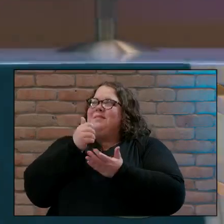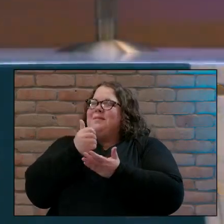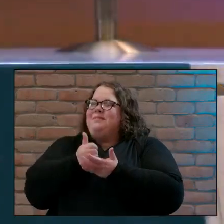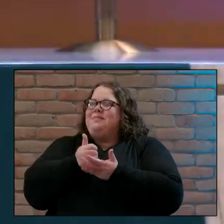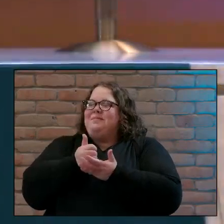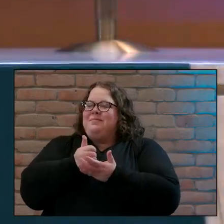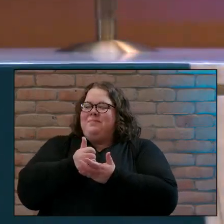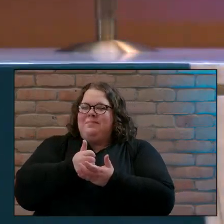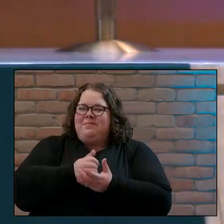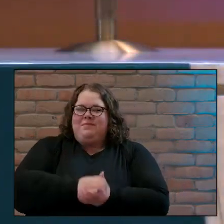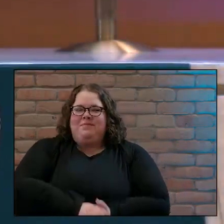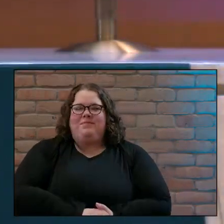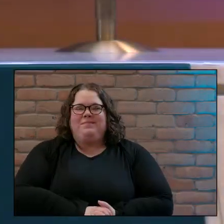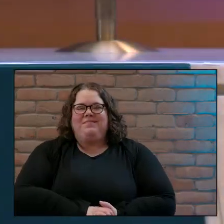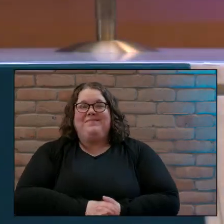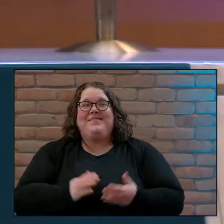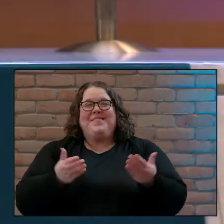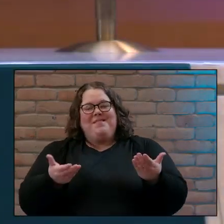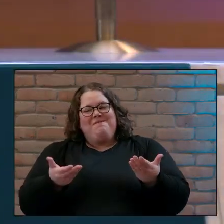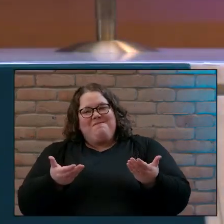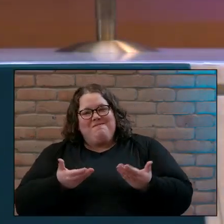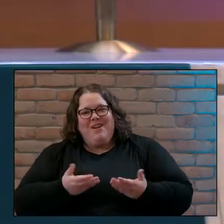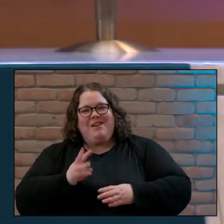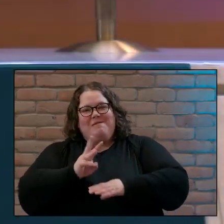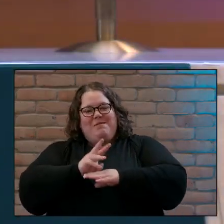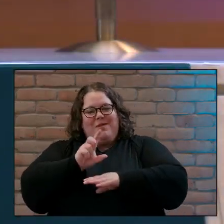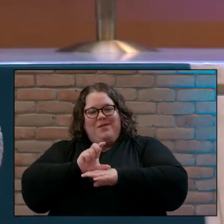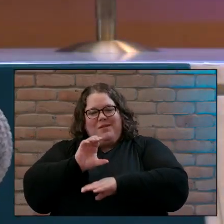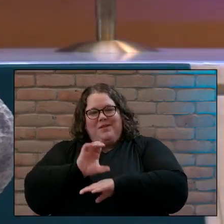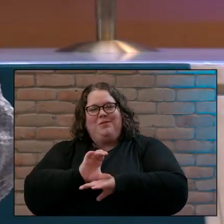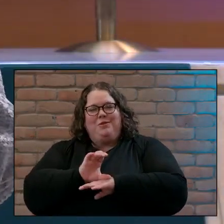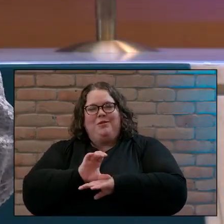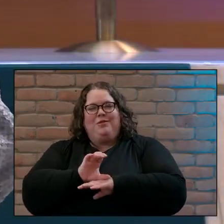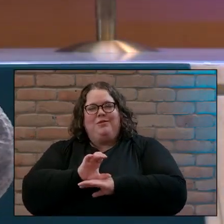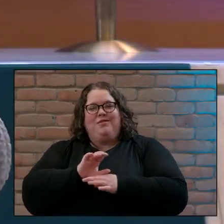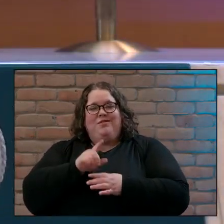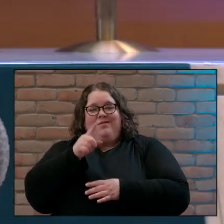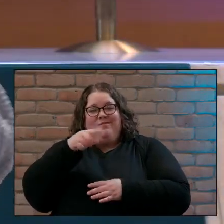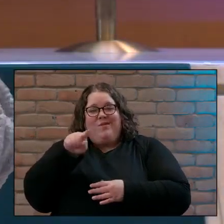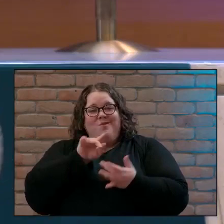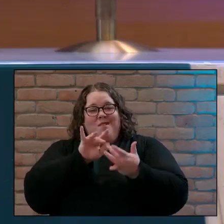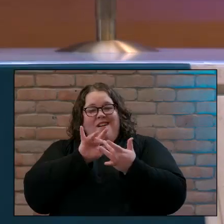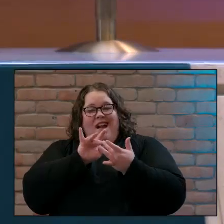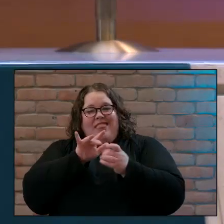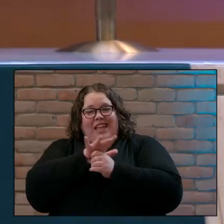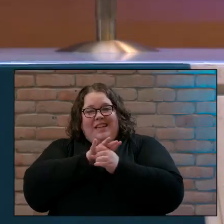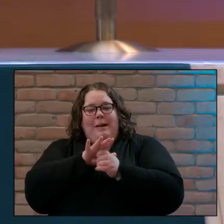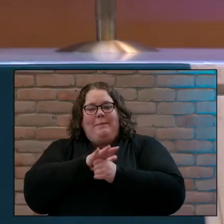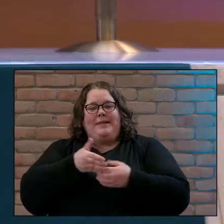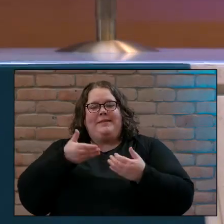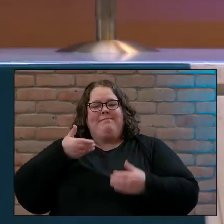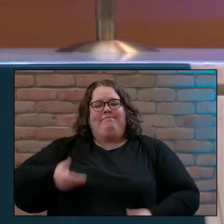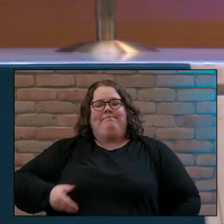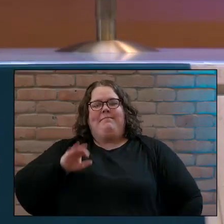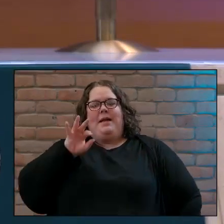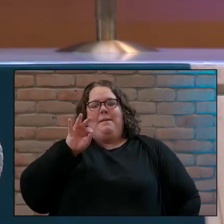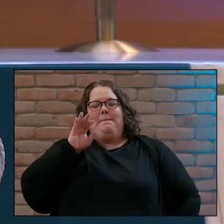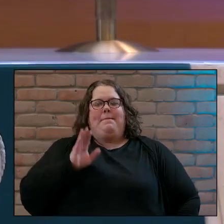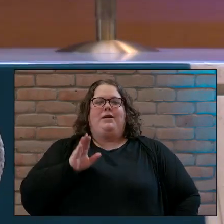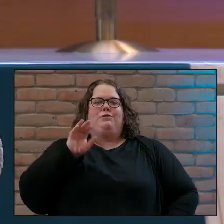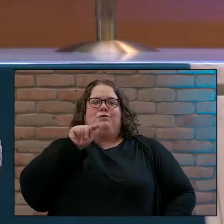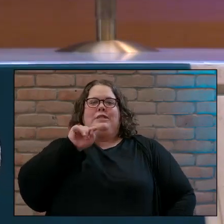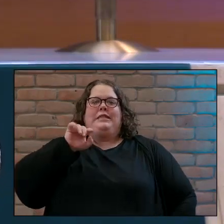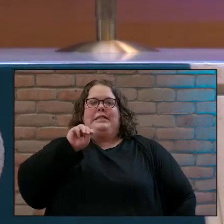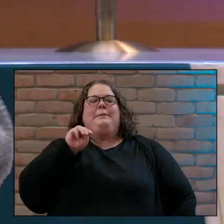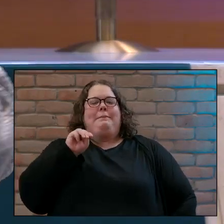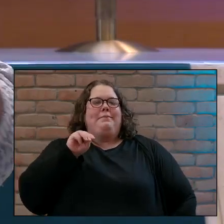Amen. Welcome to Woodbury Lutheran Church, our online campus. My name is Pastor Tim, and I'm excited to be with you